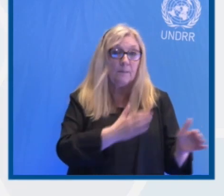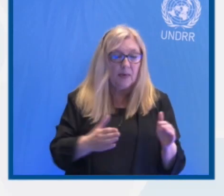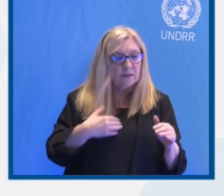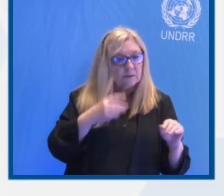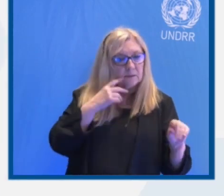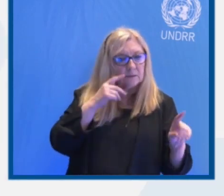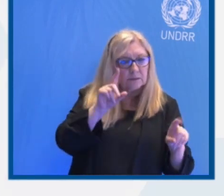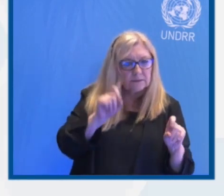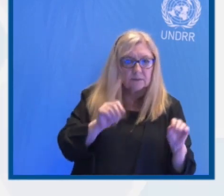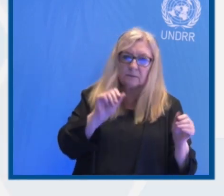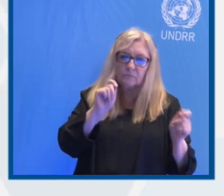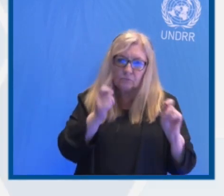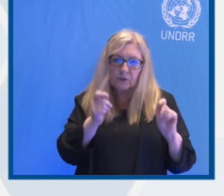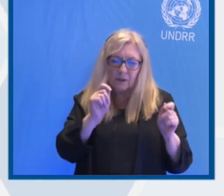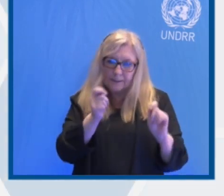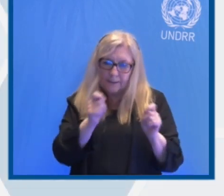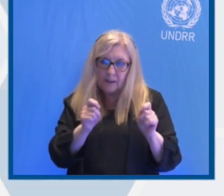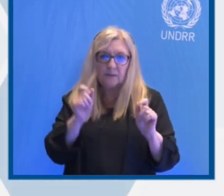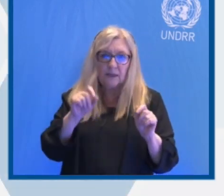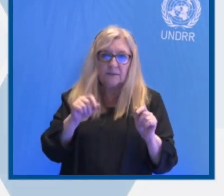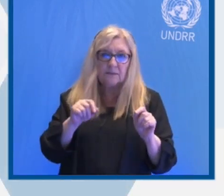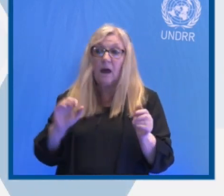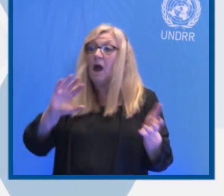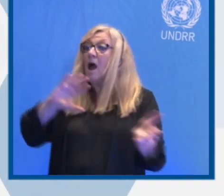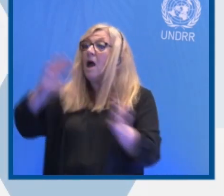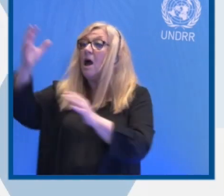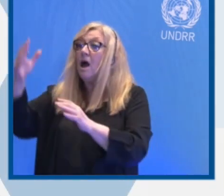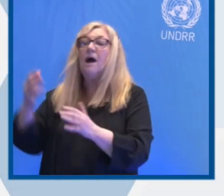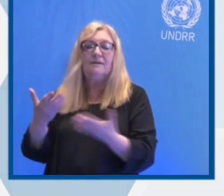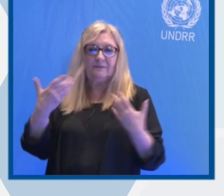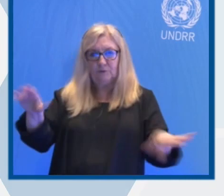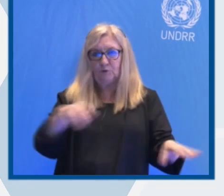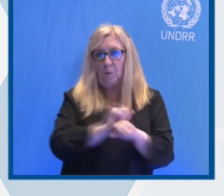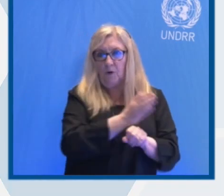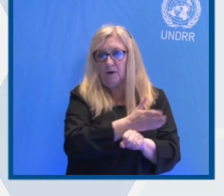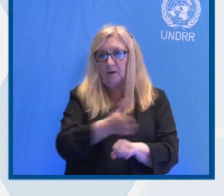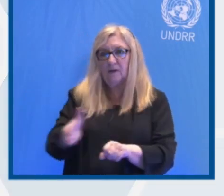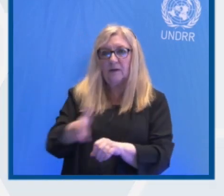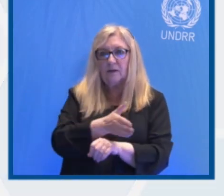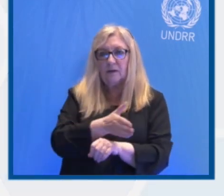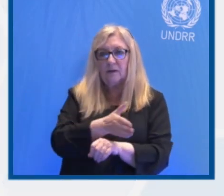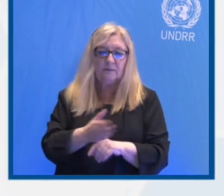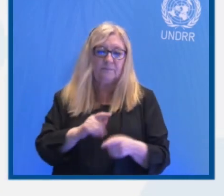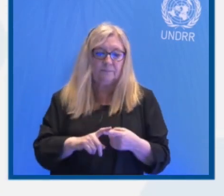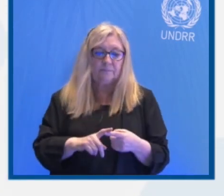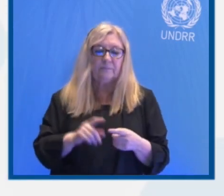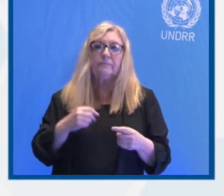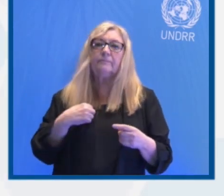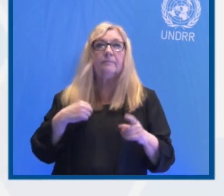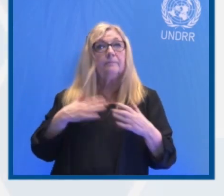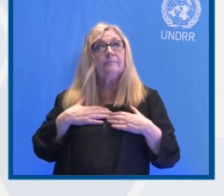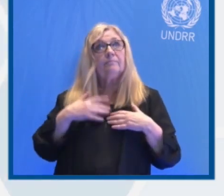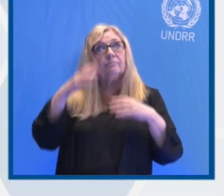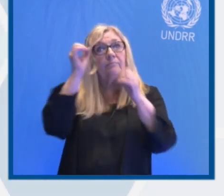From my perspective, the main goal is to assess resilience, capability, taking into